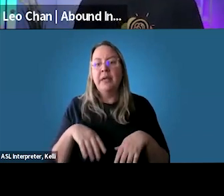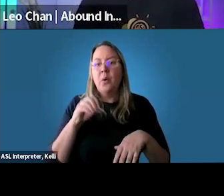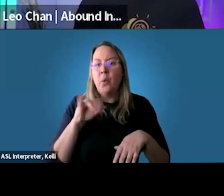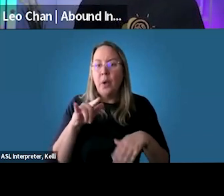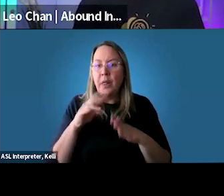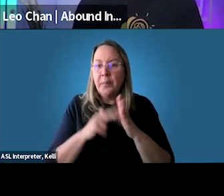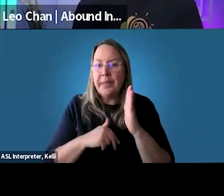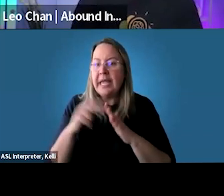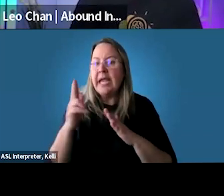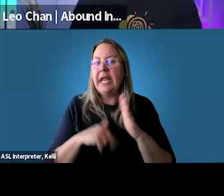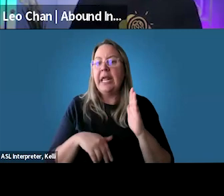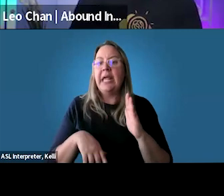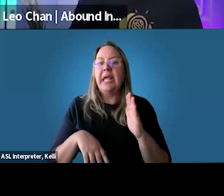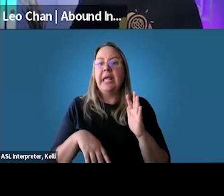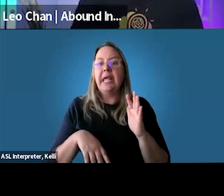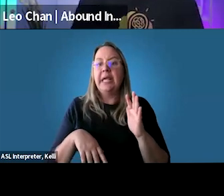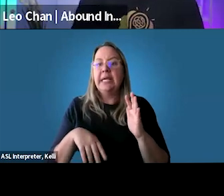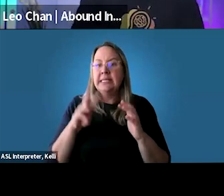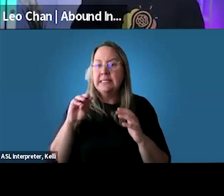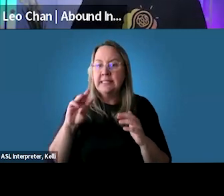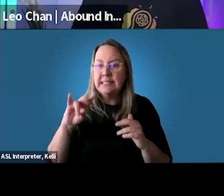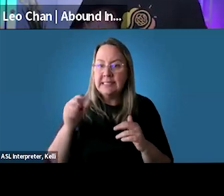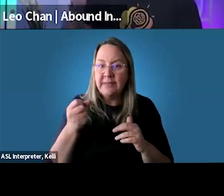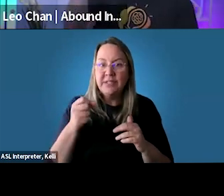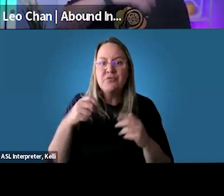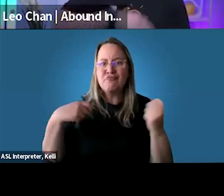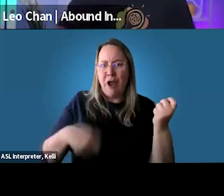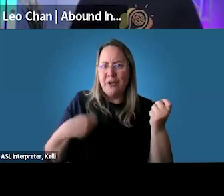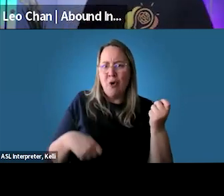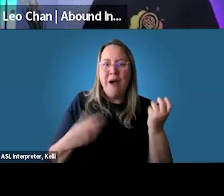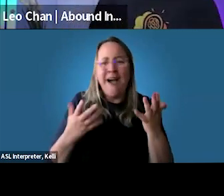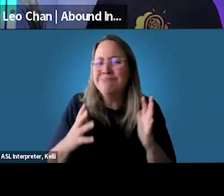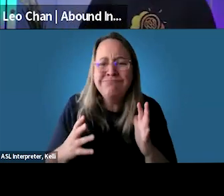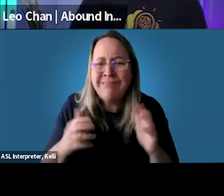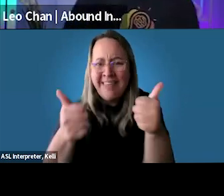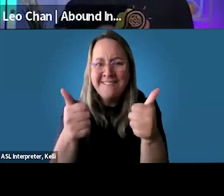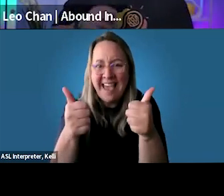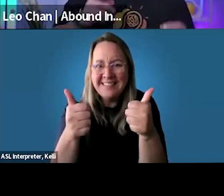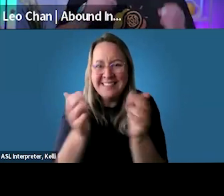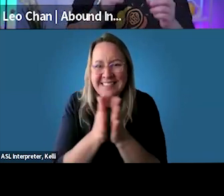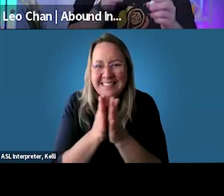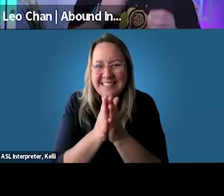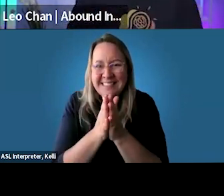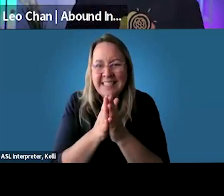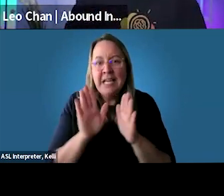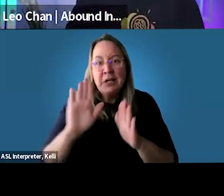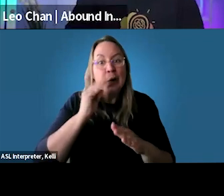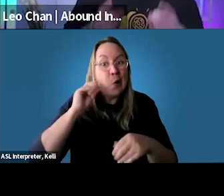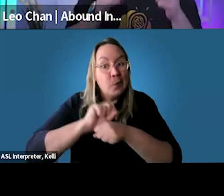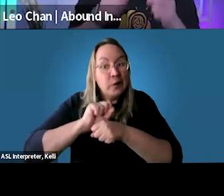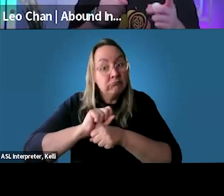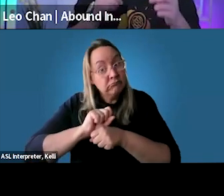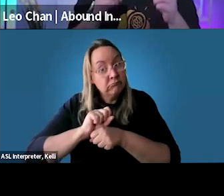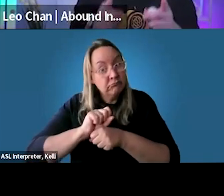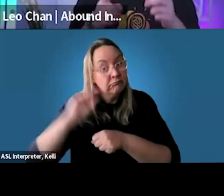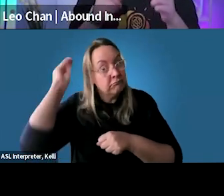and resources, 60s and 70s rock and roll. So these are great. I love this. All right. Thanks for sharing them. Your homework, my friends,